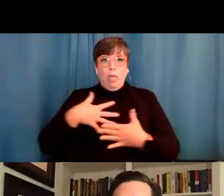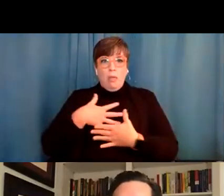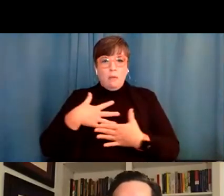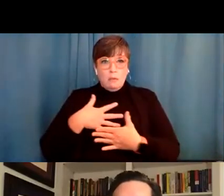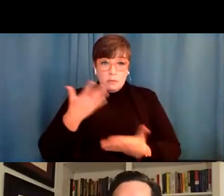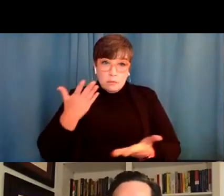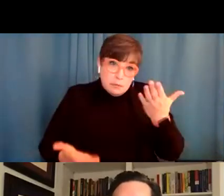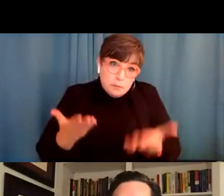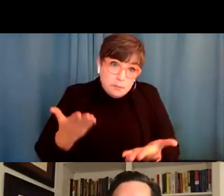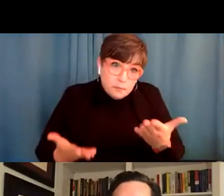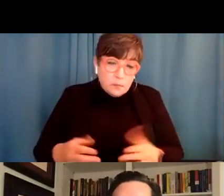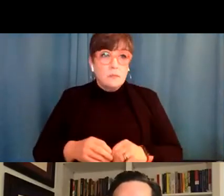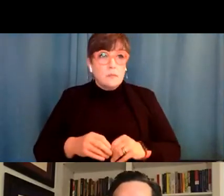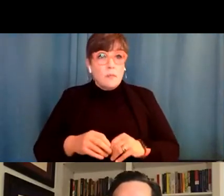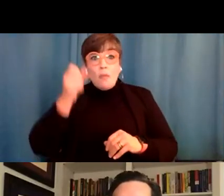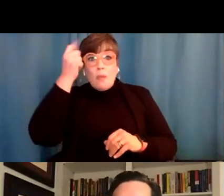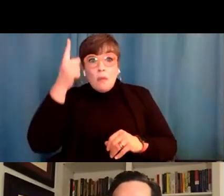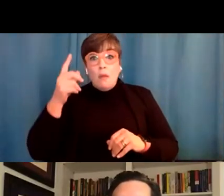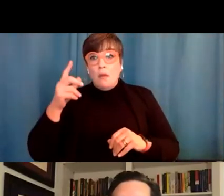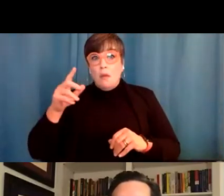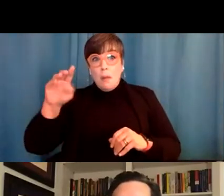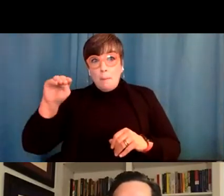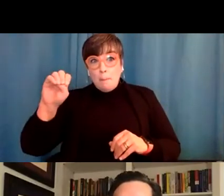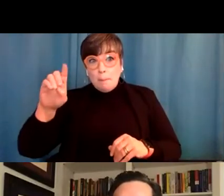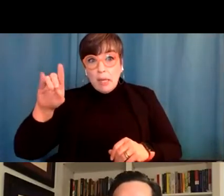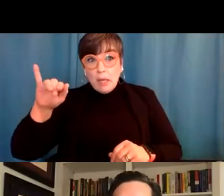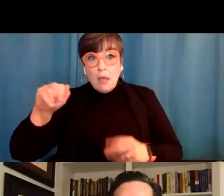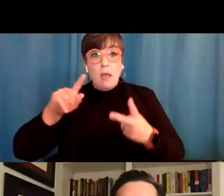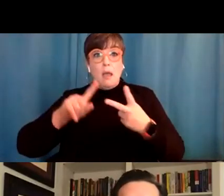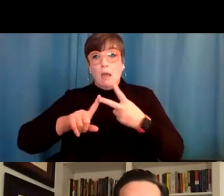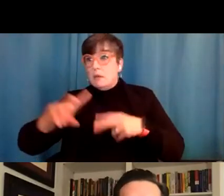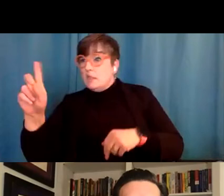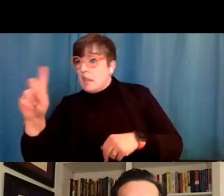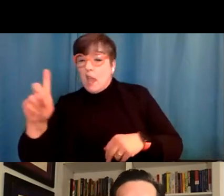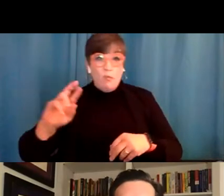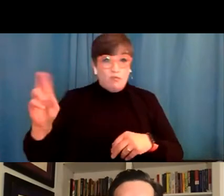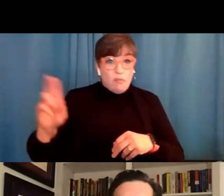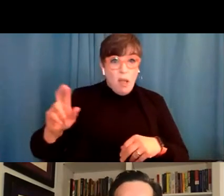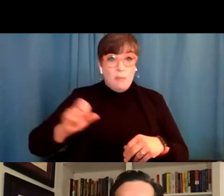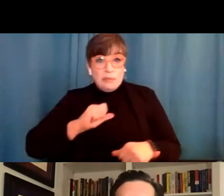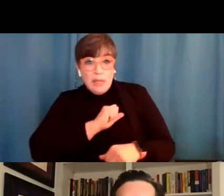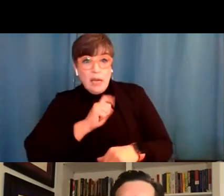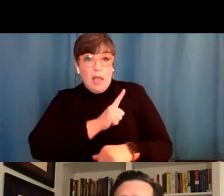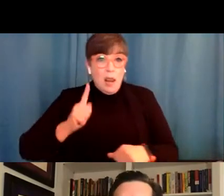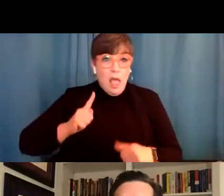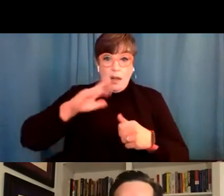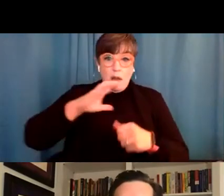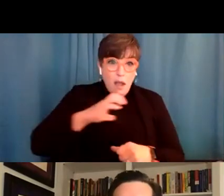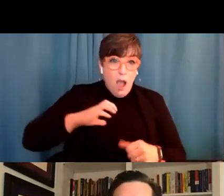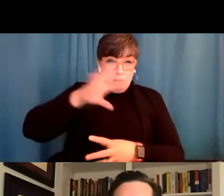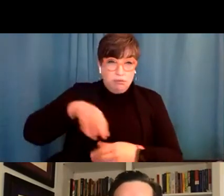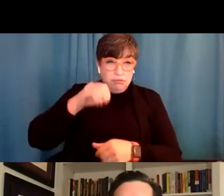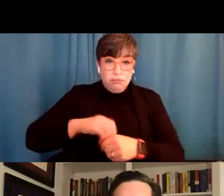sides of the political aisle, as well as in the media and from a wide spread diverse multiplicity